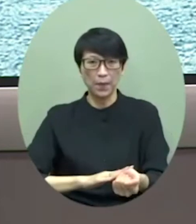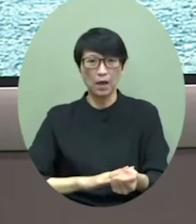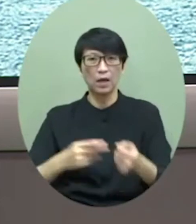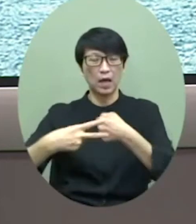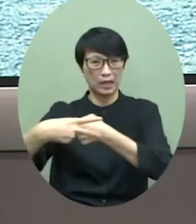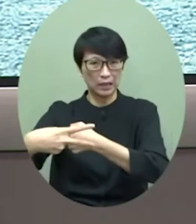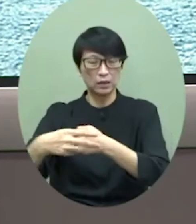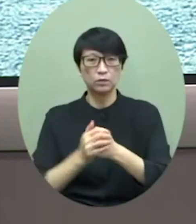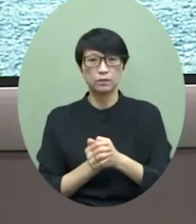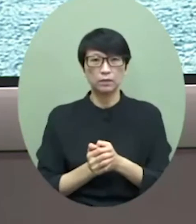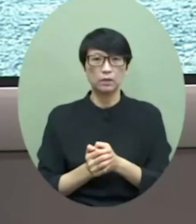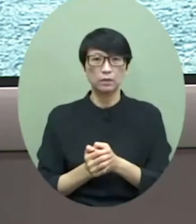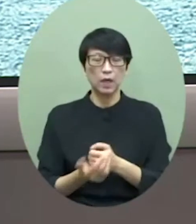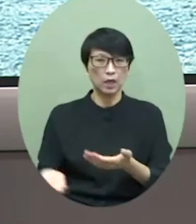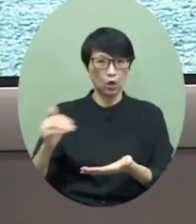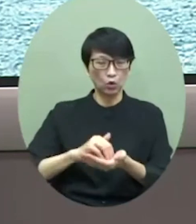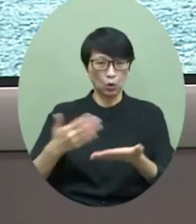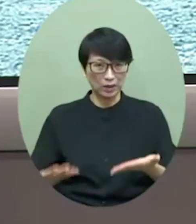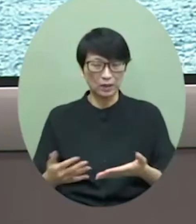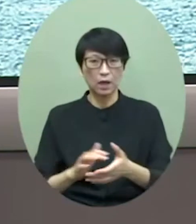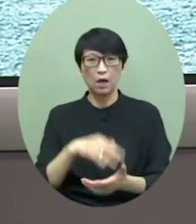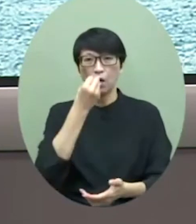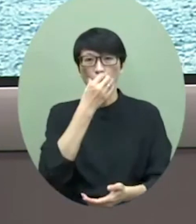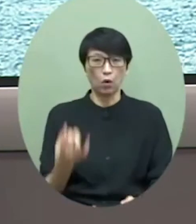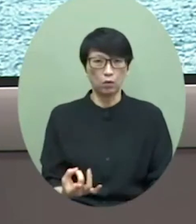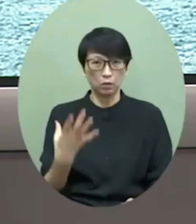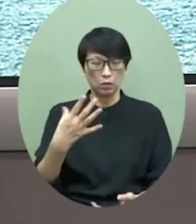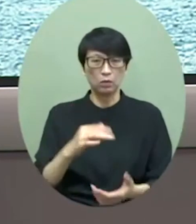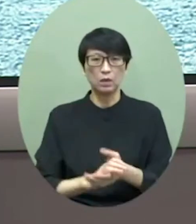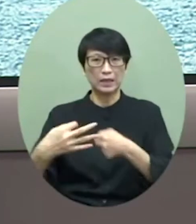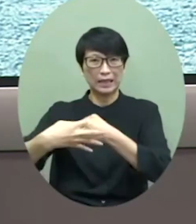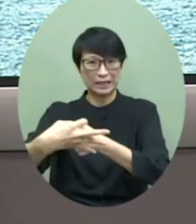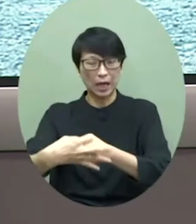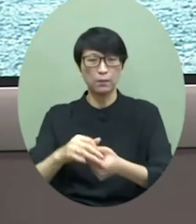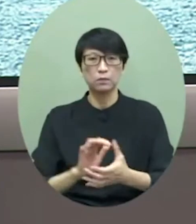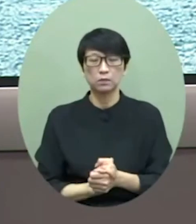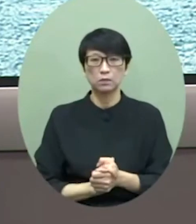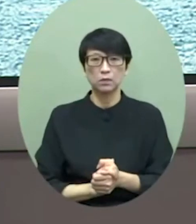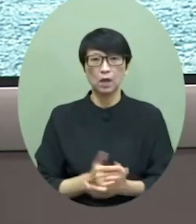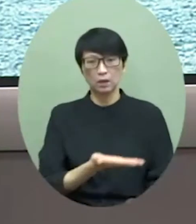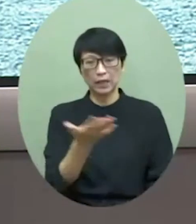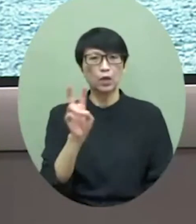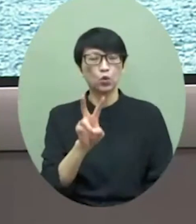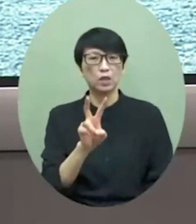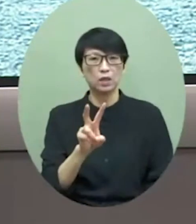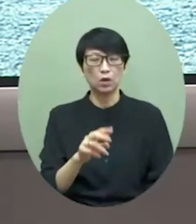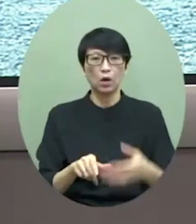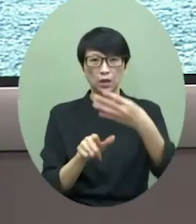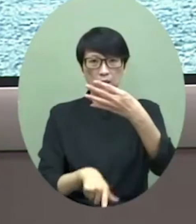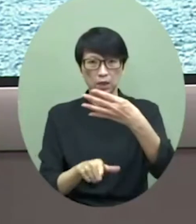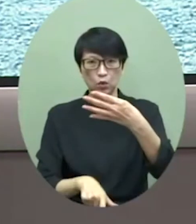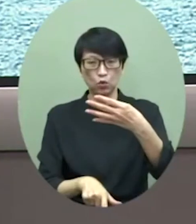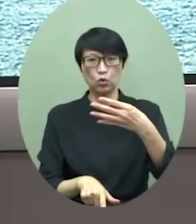then there was a second wave of infection caused by imported cases, and now we're in a third wave of